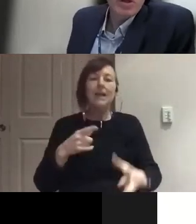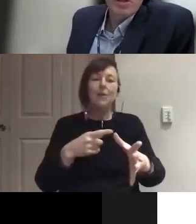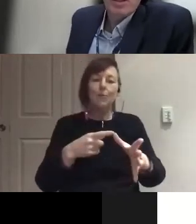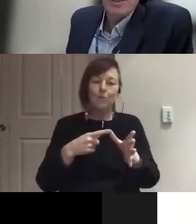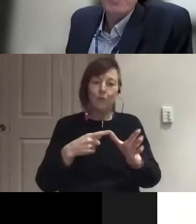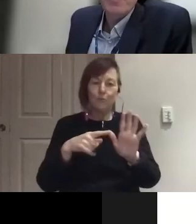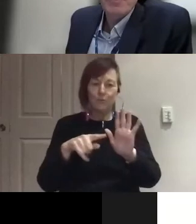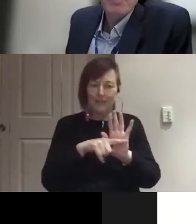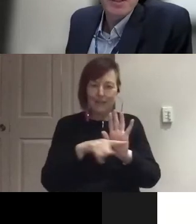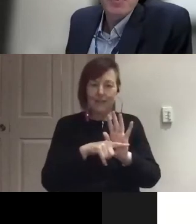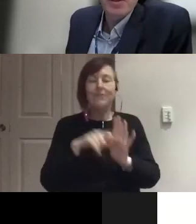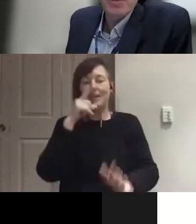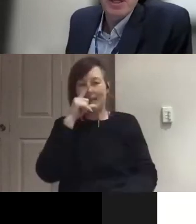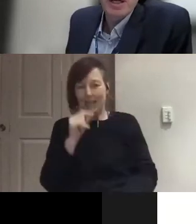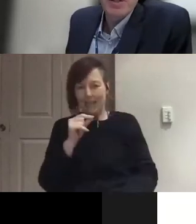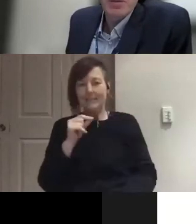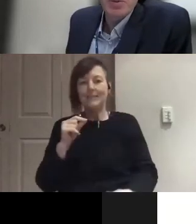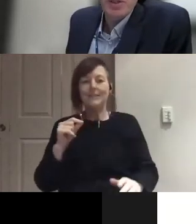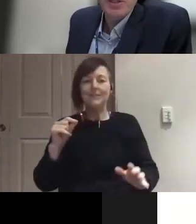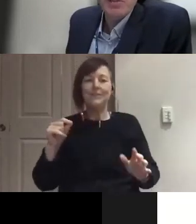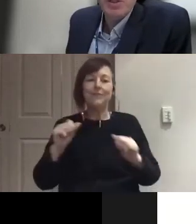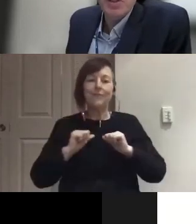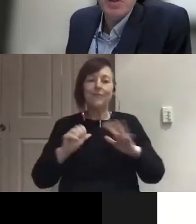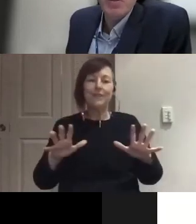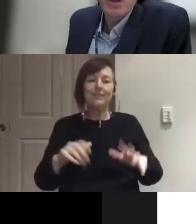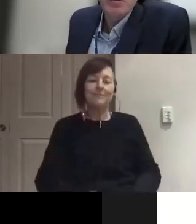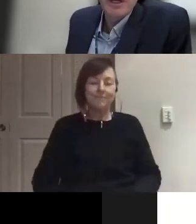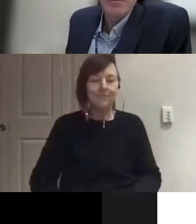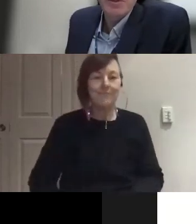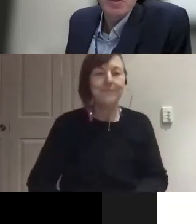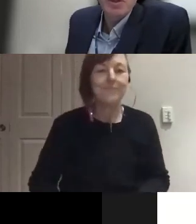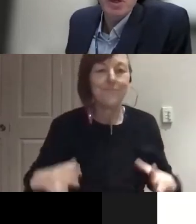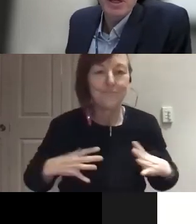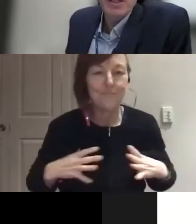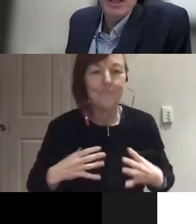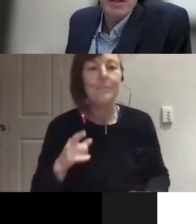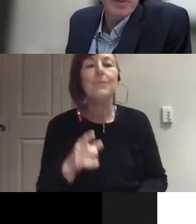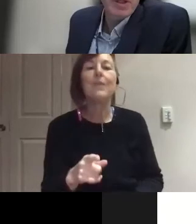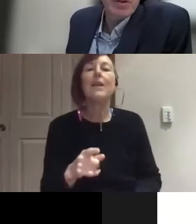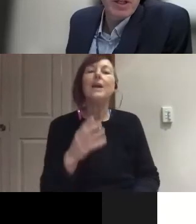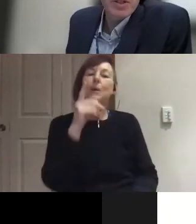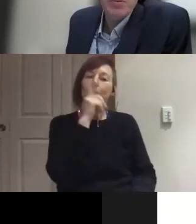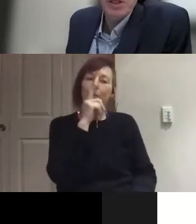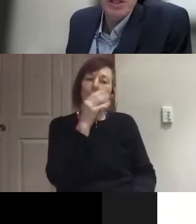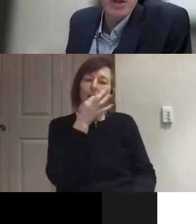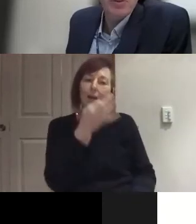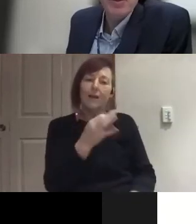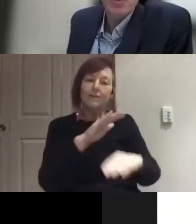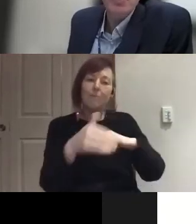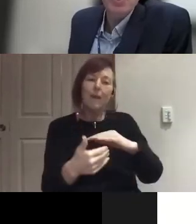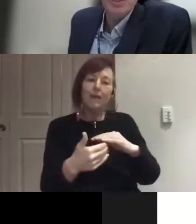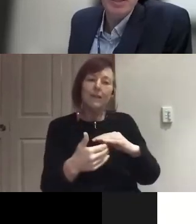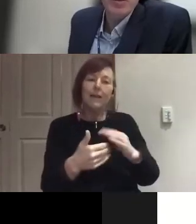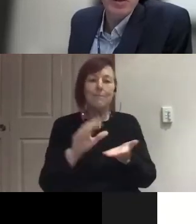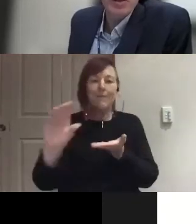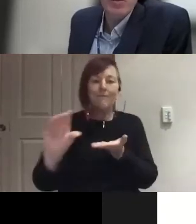who may be experiencing hardship or need some additional payments or the like in relation to being at home on a stop